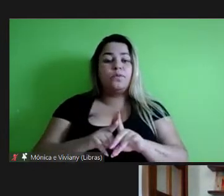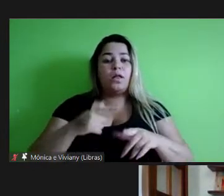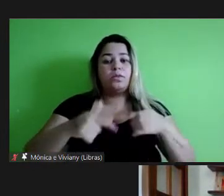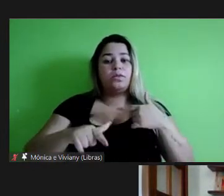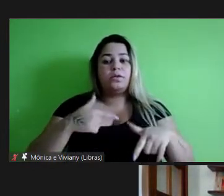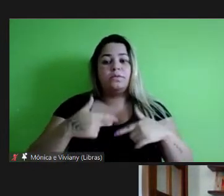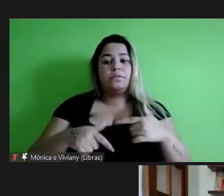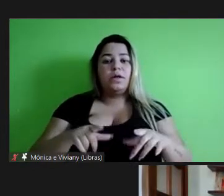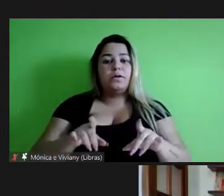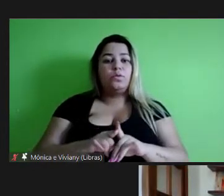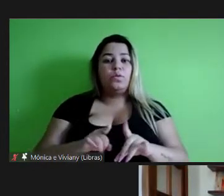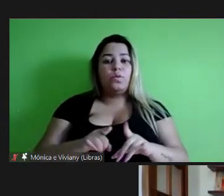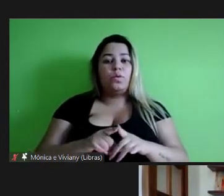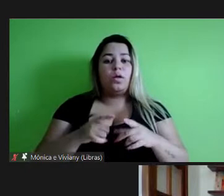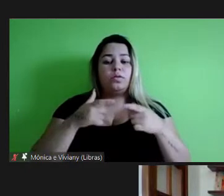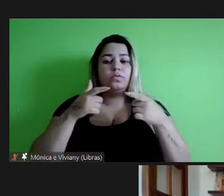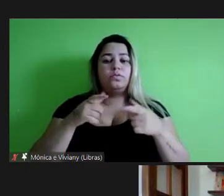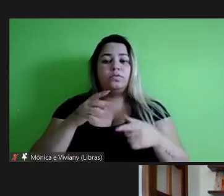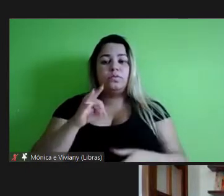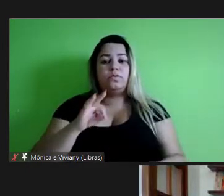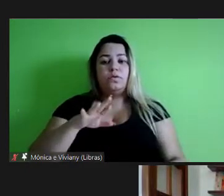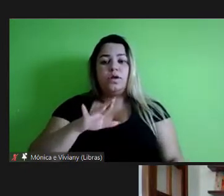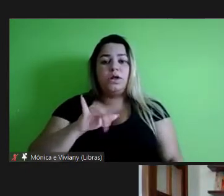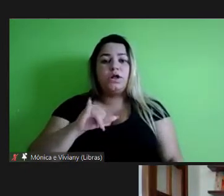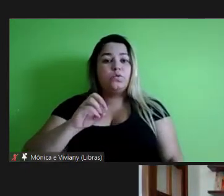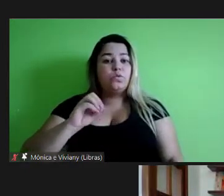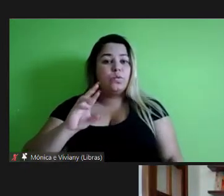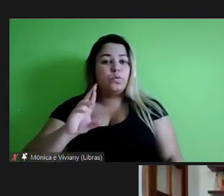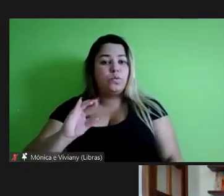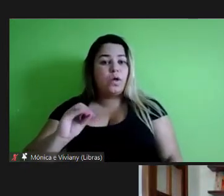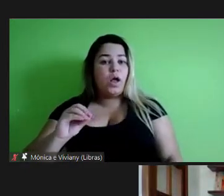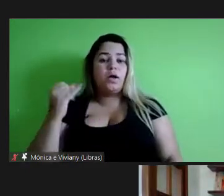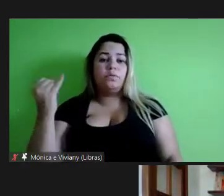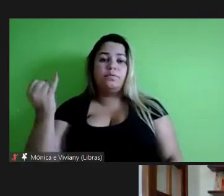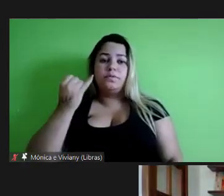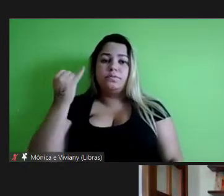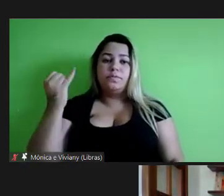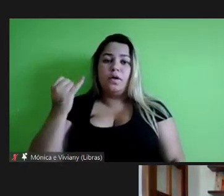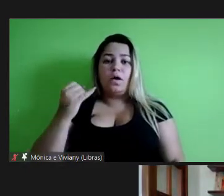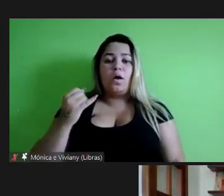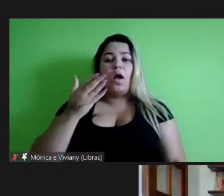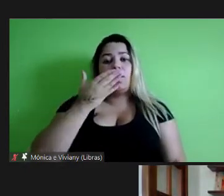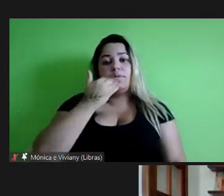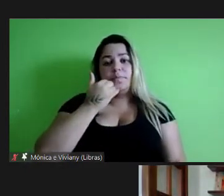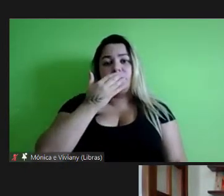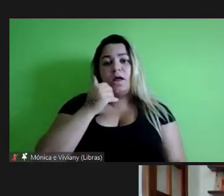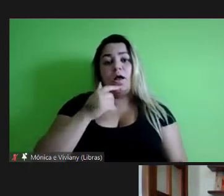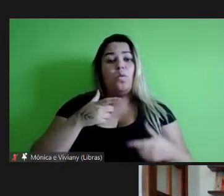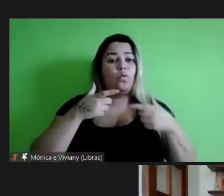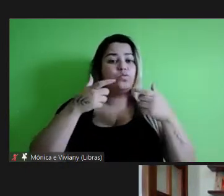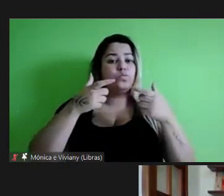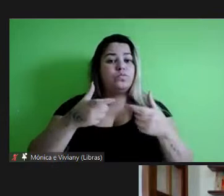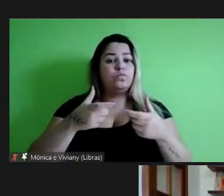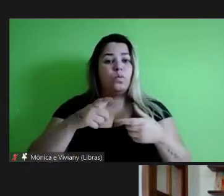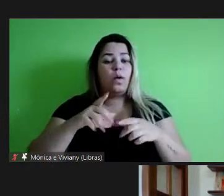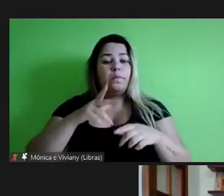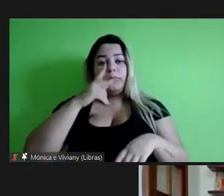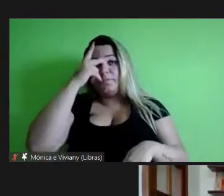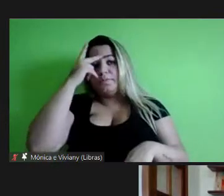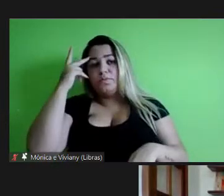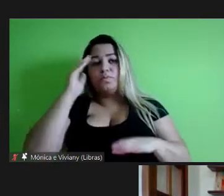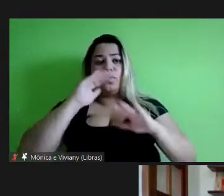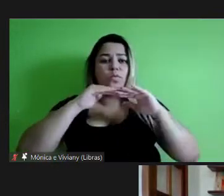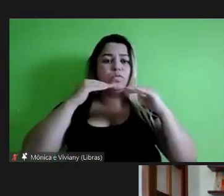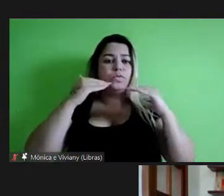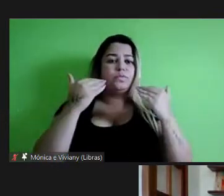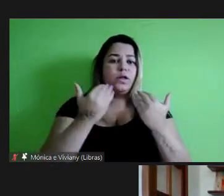for those who are working in the local level, the territory, it's important to know that the food environment is where the